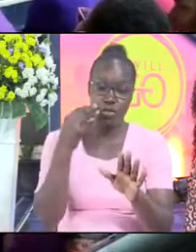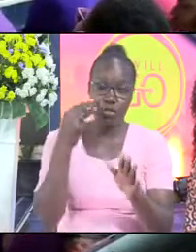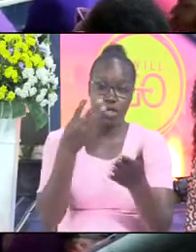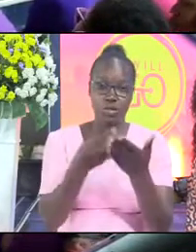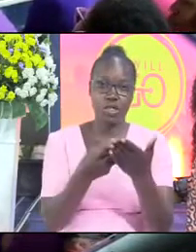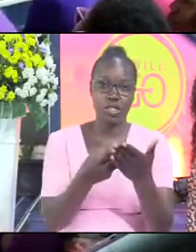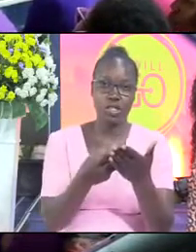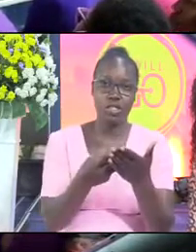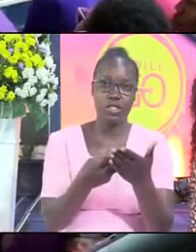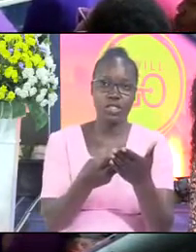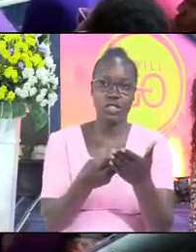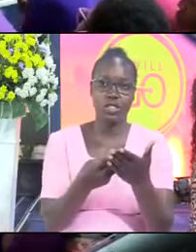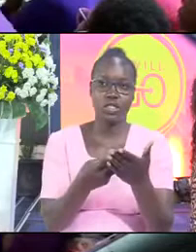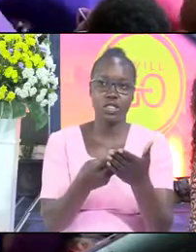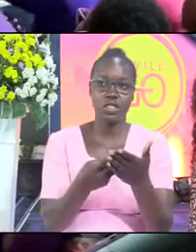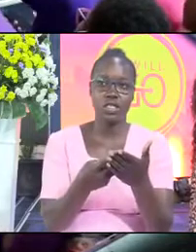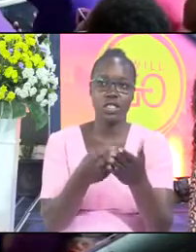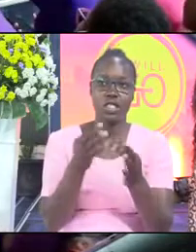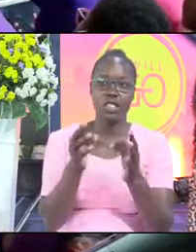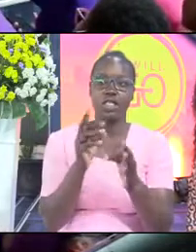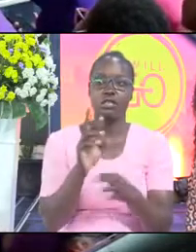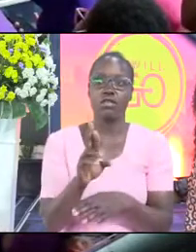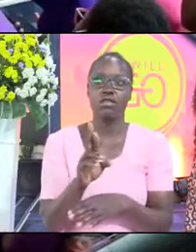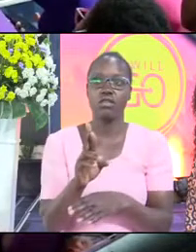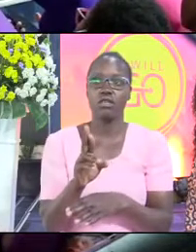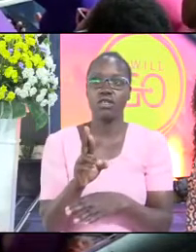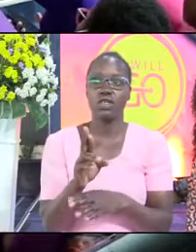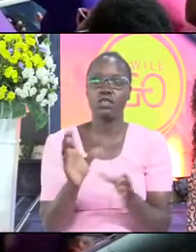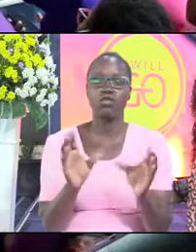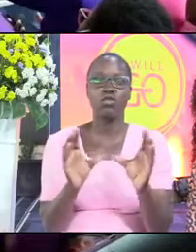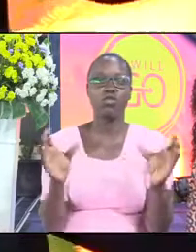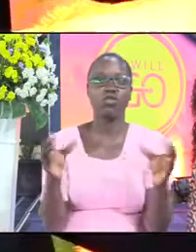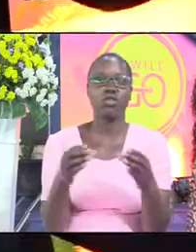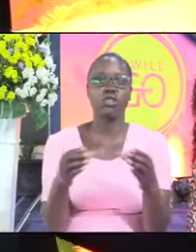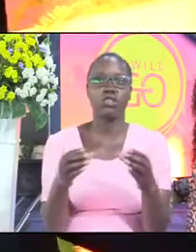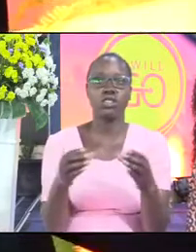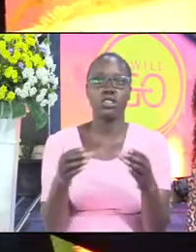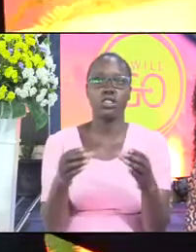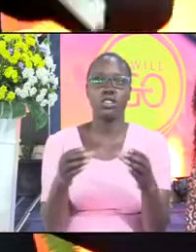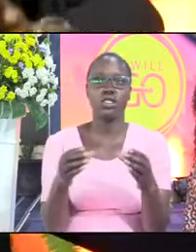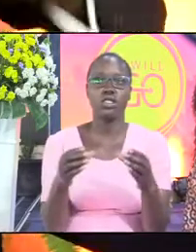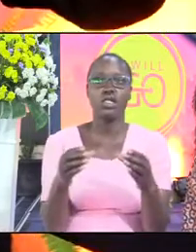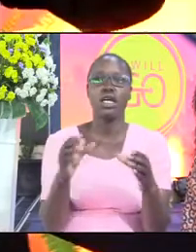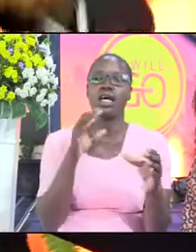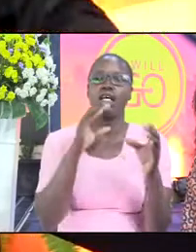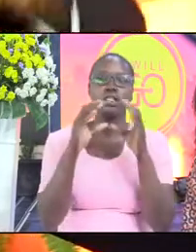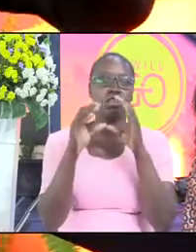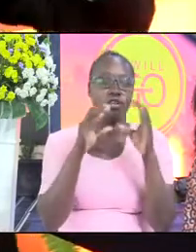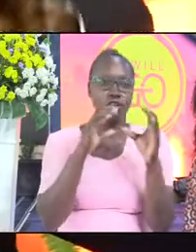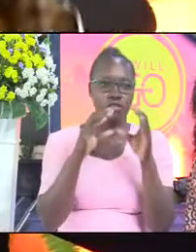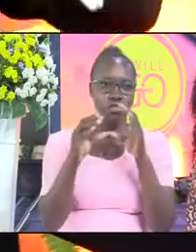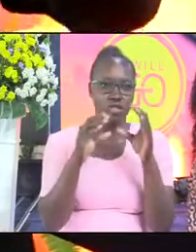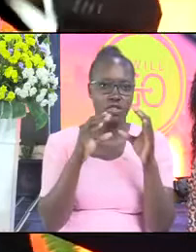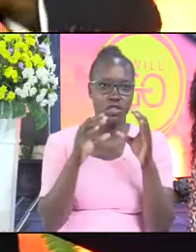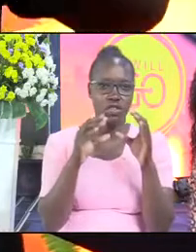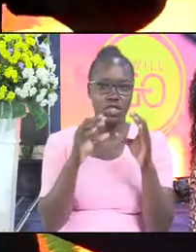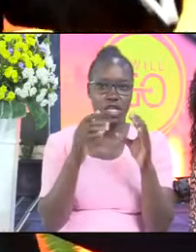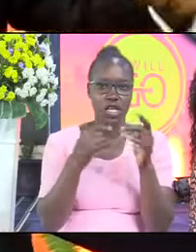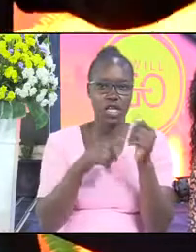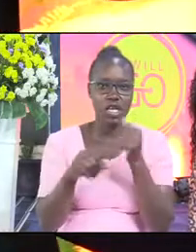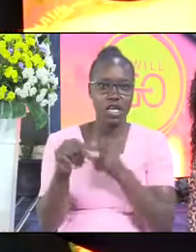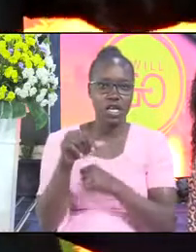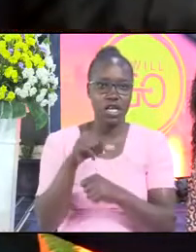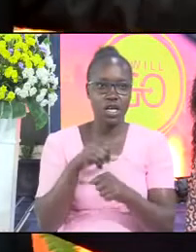witness? Wherever you are, your community, when a conversation comes up